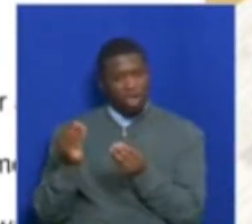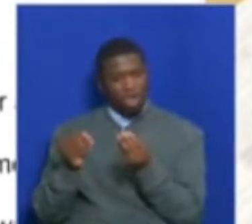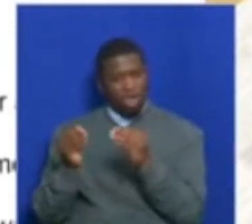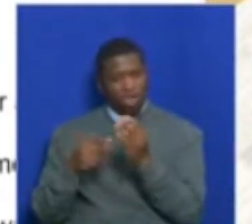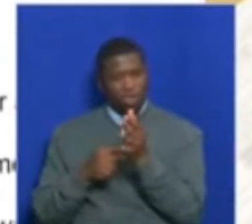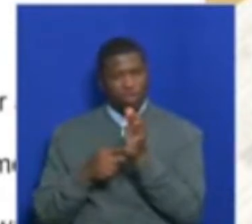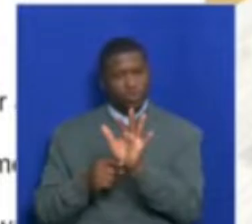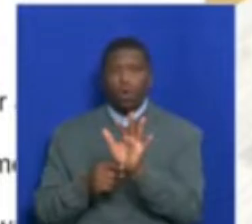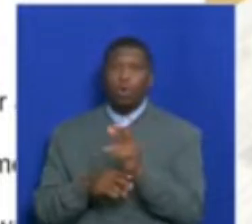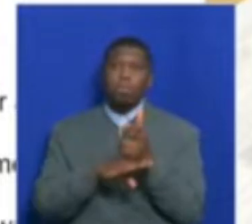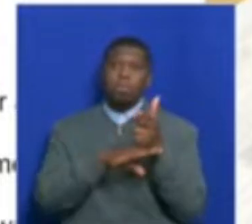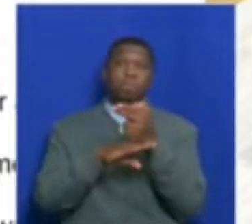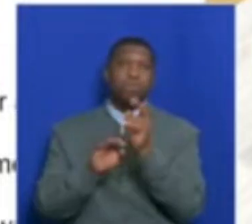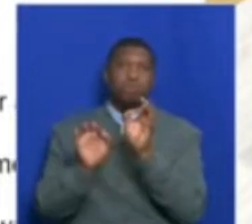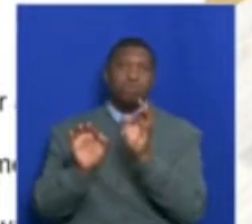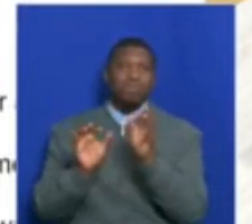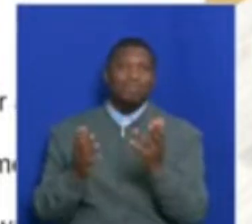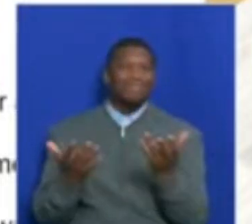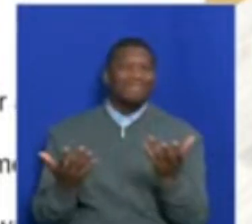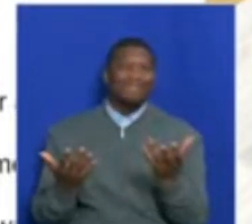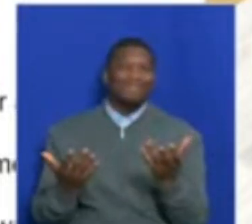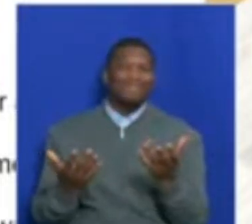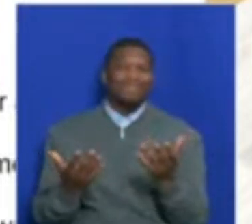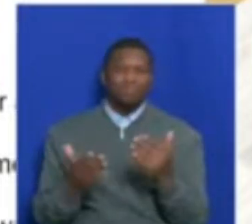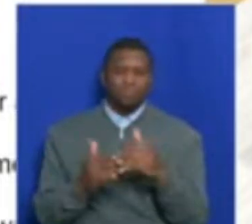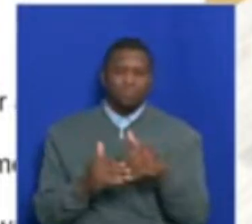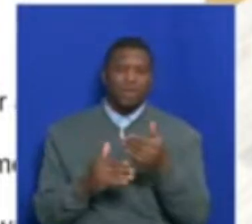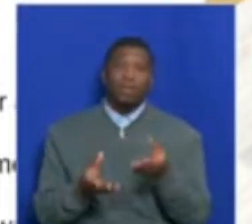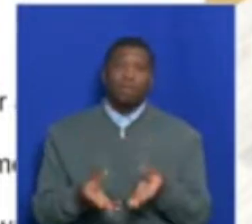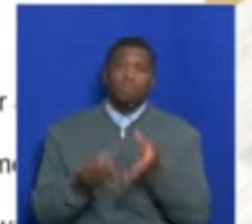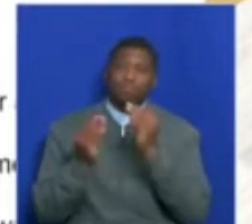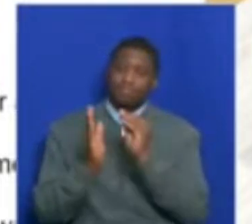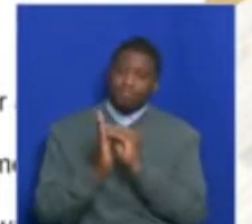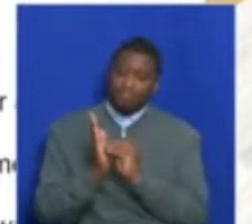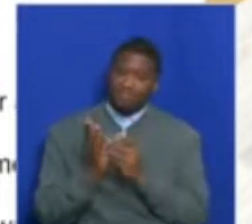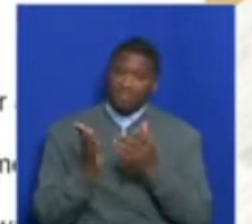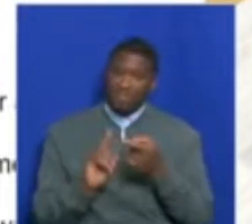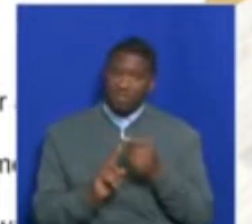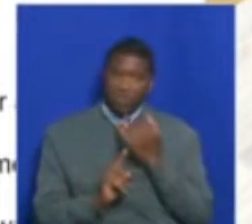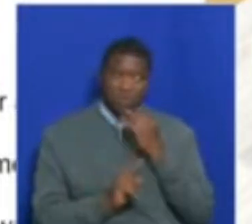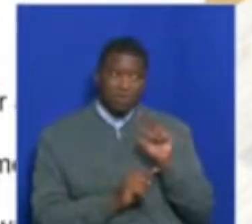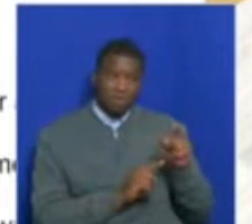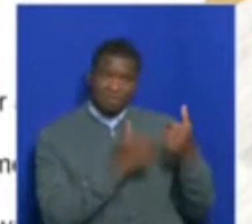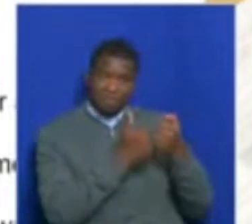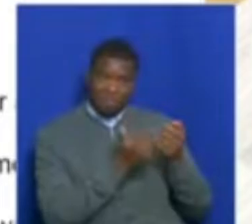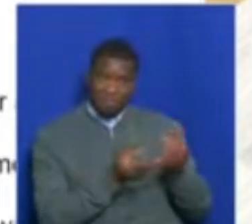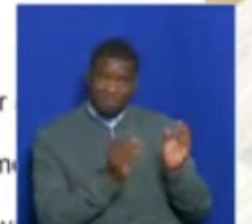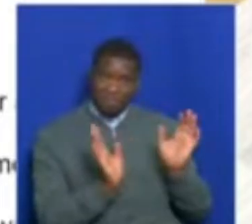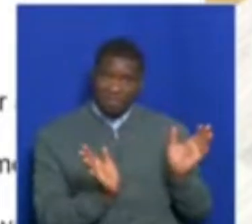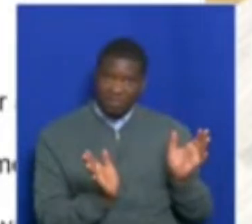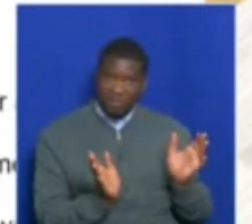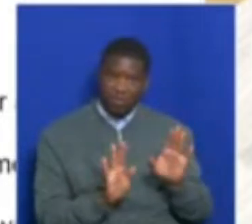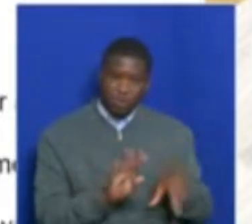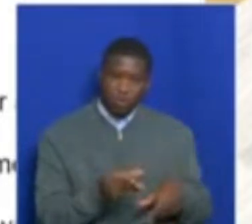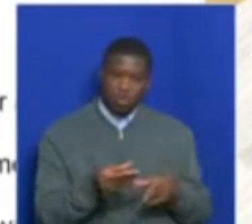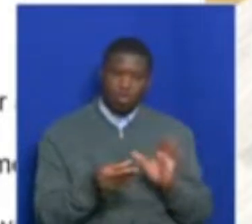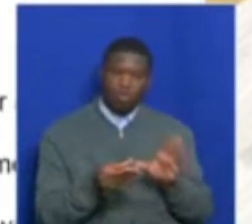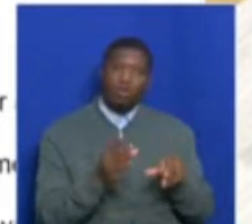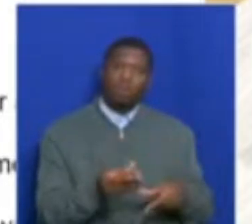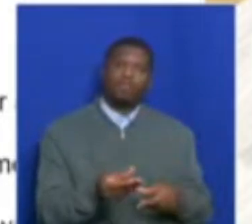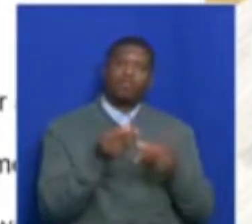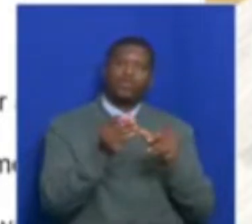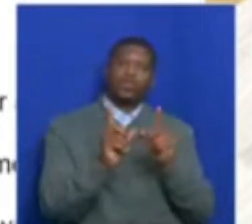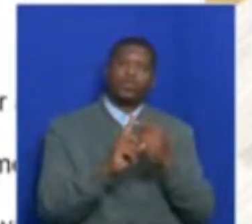shooting. As soon as a statement has been obtained from the suspect's girlfriend, the docket will be forwarded to the senior public